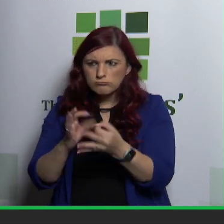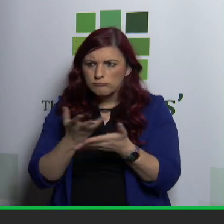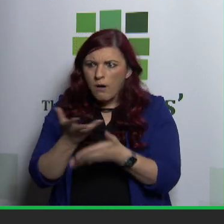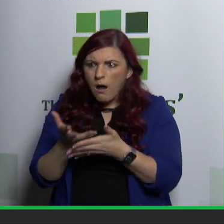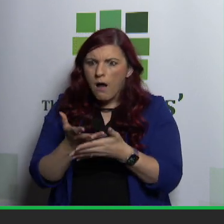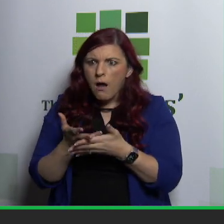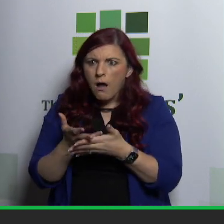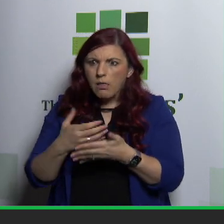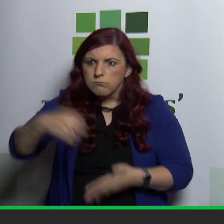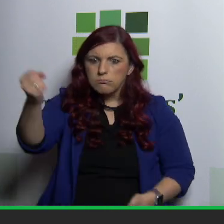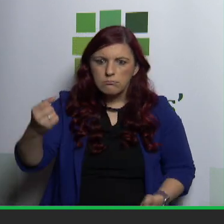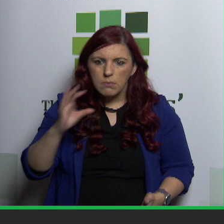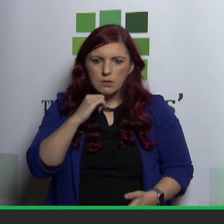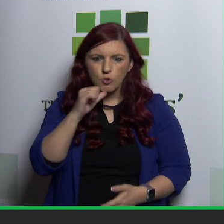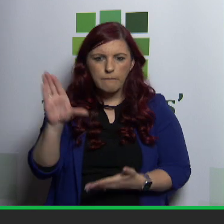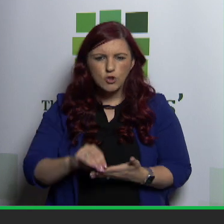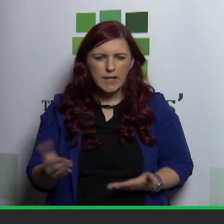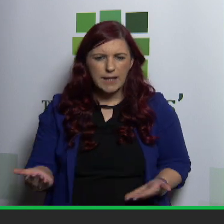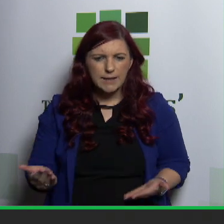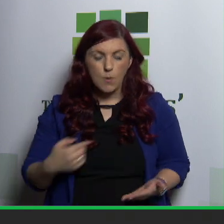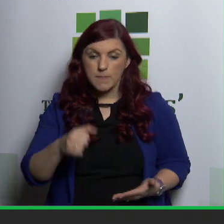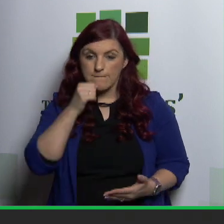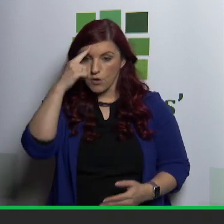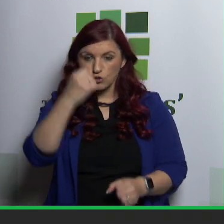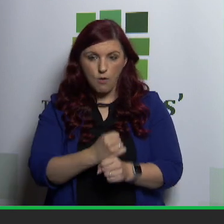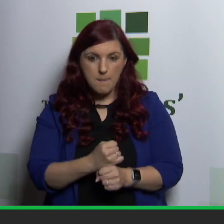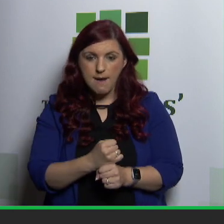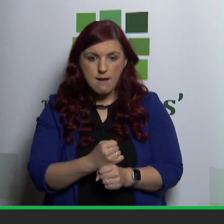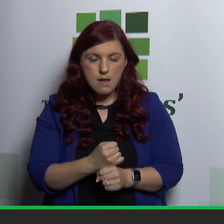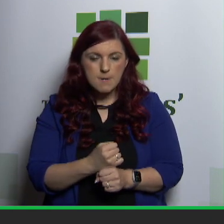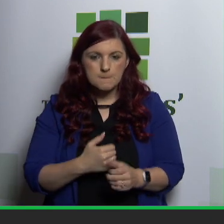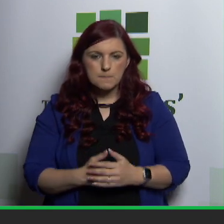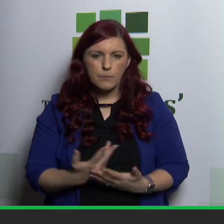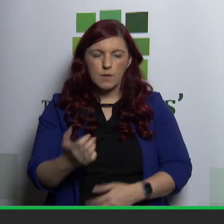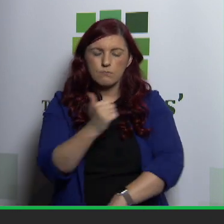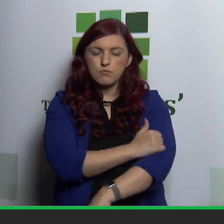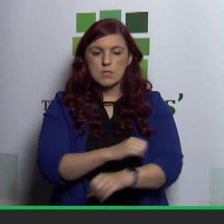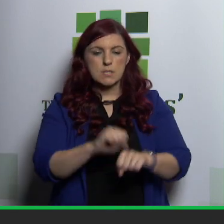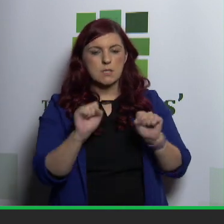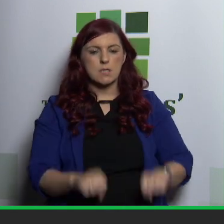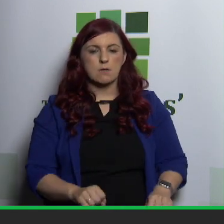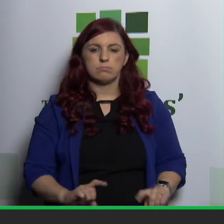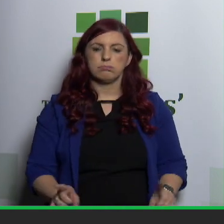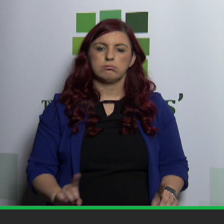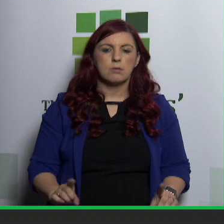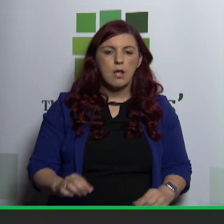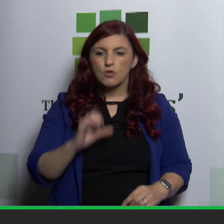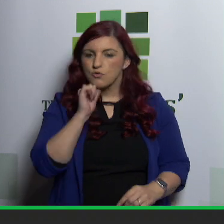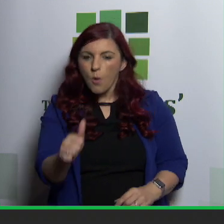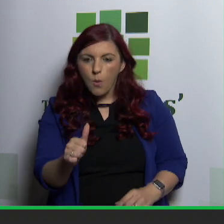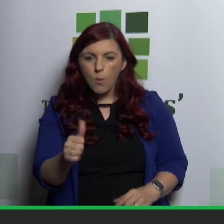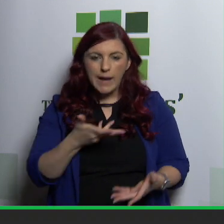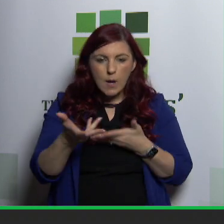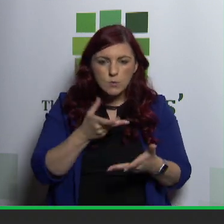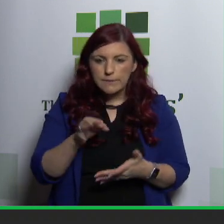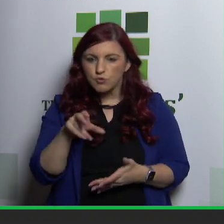and she got taken away from me. That was my first trauma. The prison system, I was getting no drug counsellors, I was